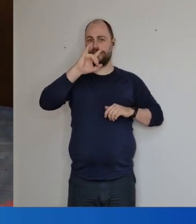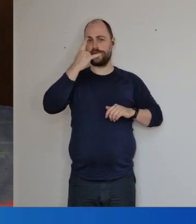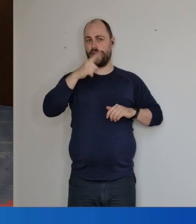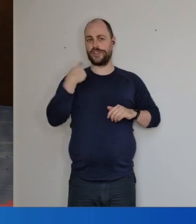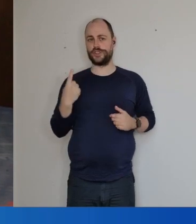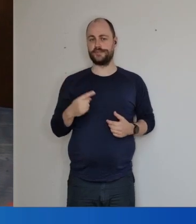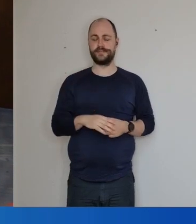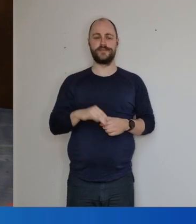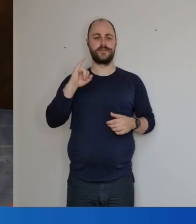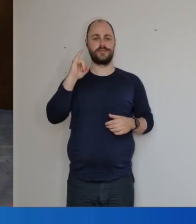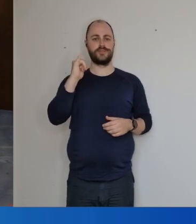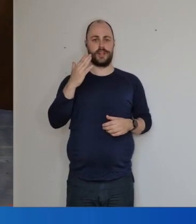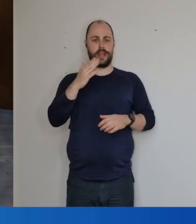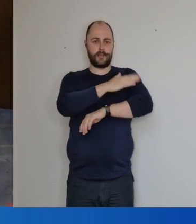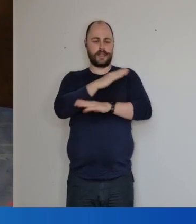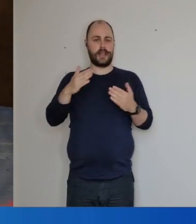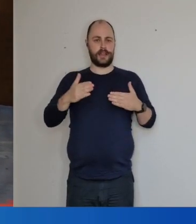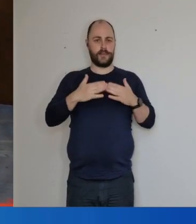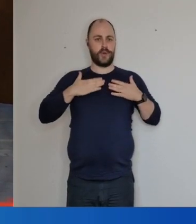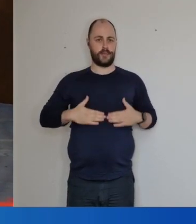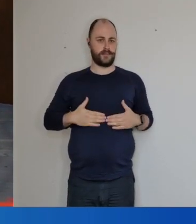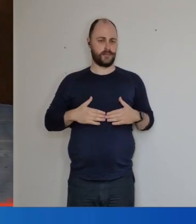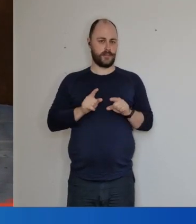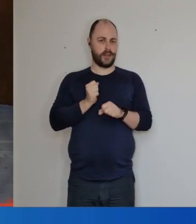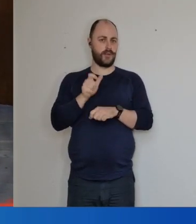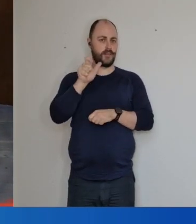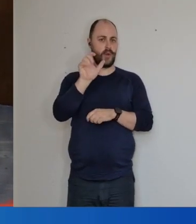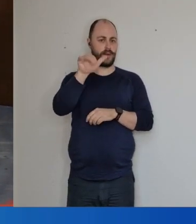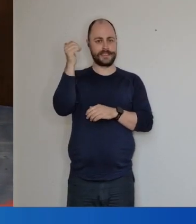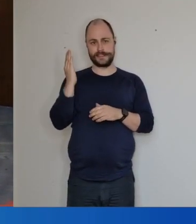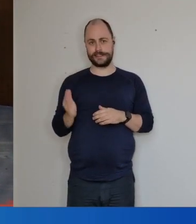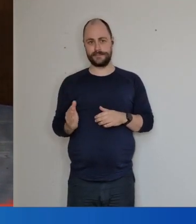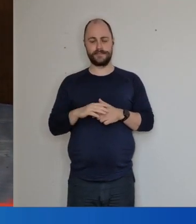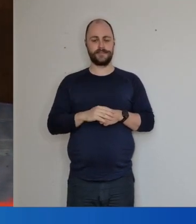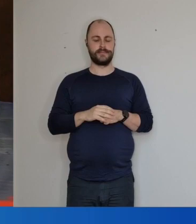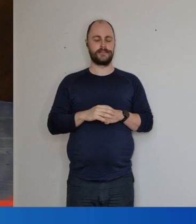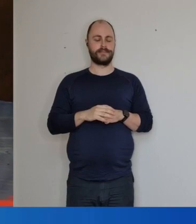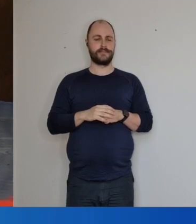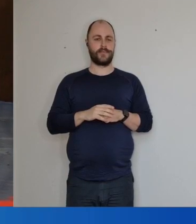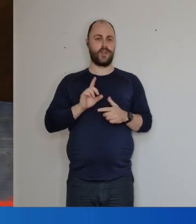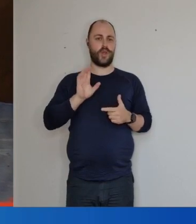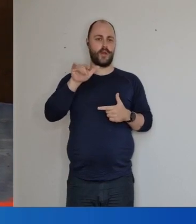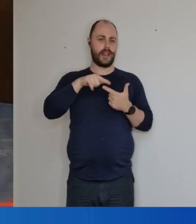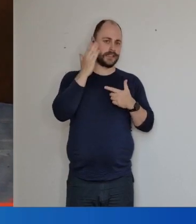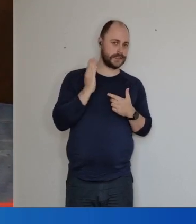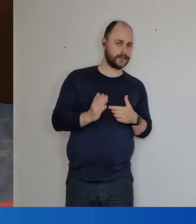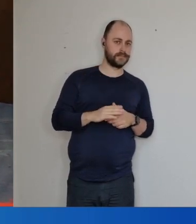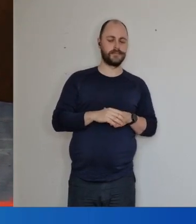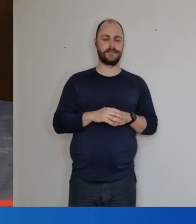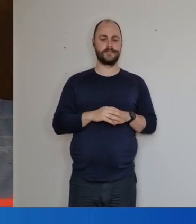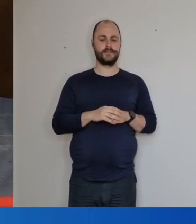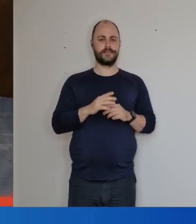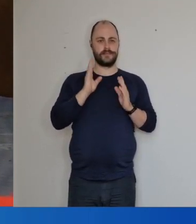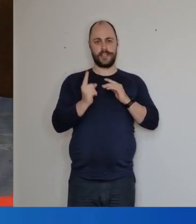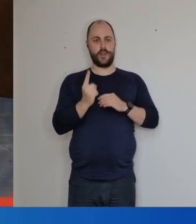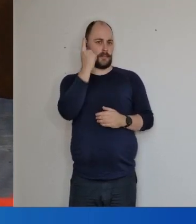fight, it's usually really bad news for us. So we want the elbows tight as we do the bridges over one side, over the other